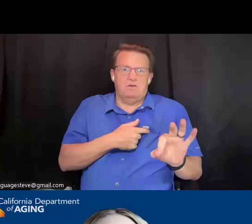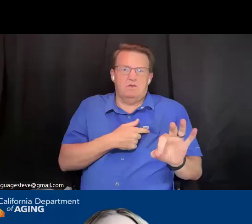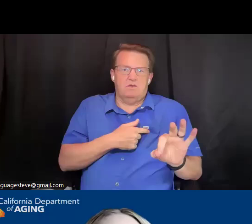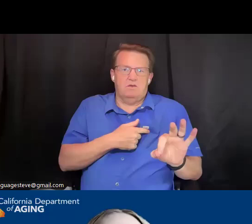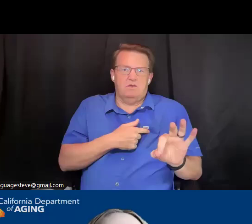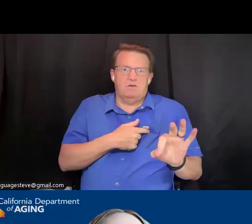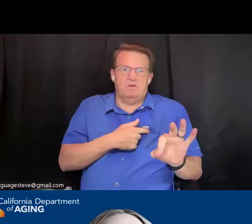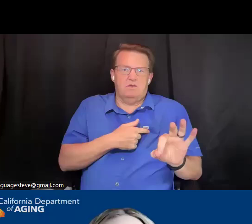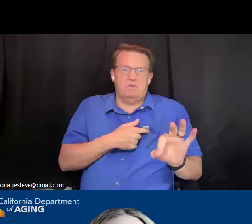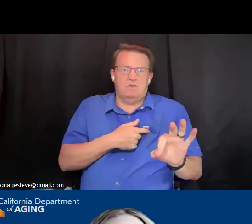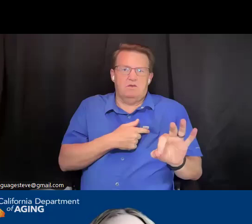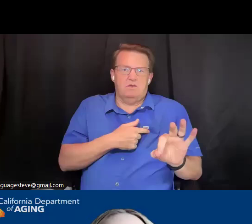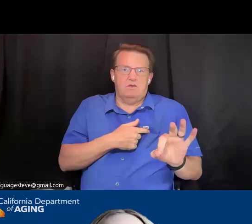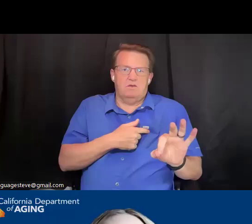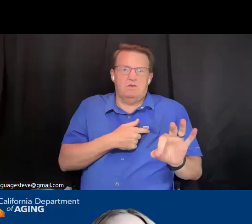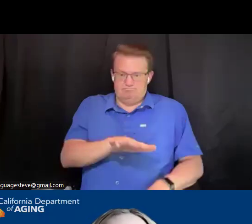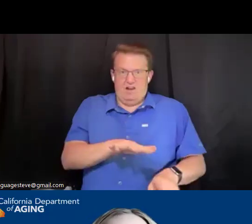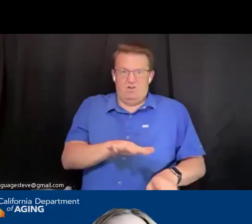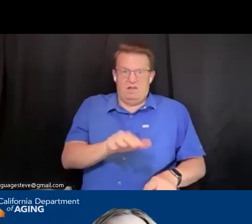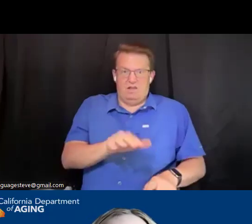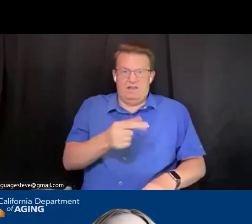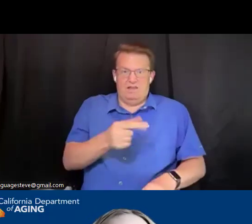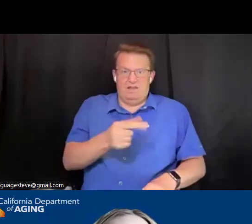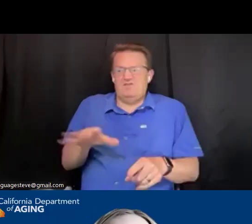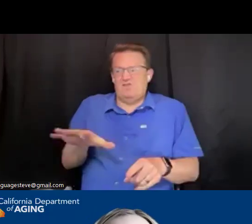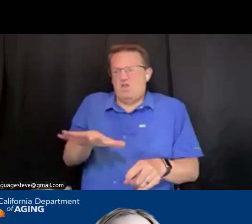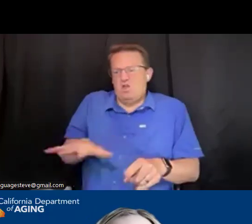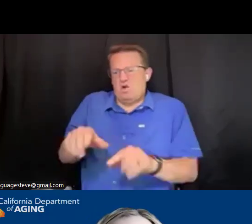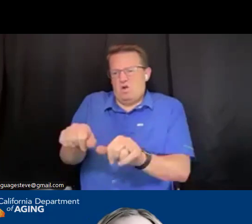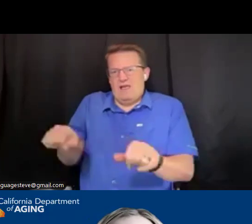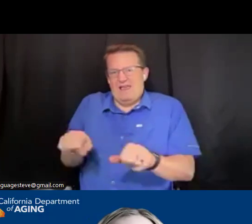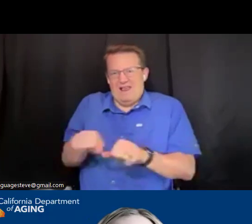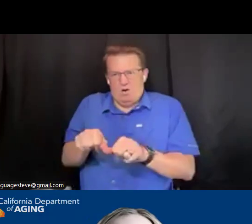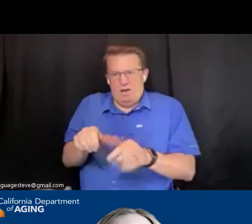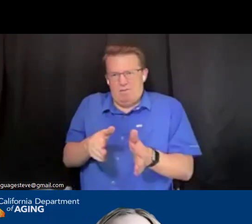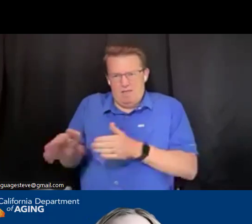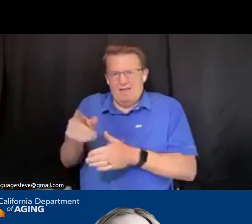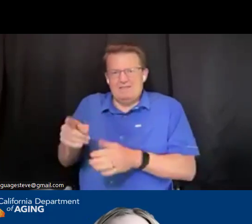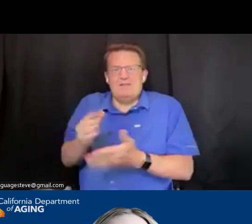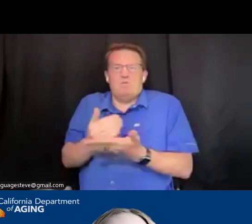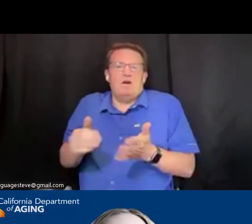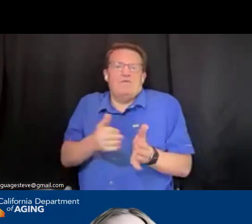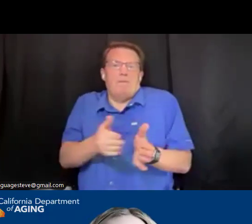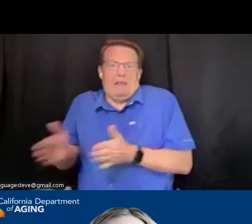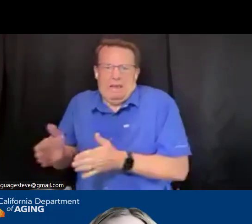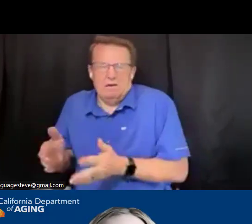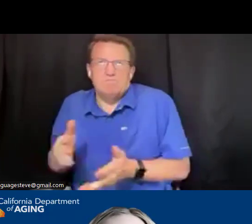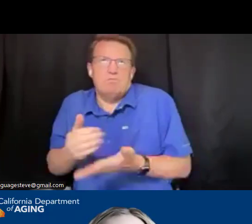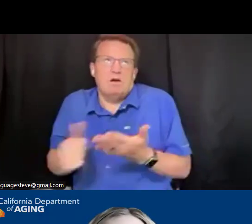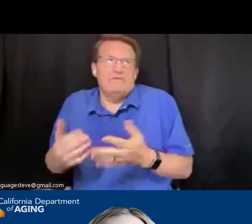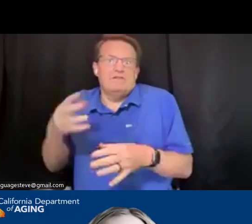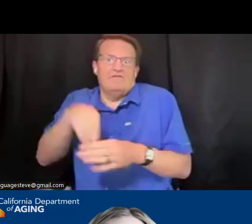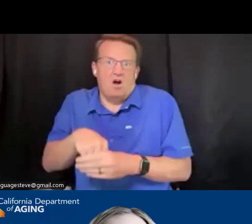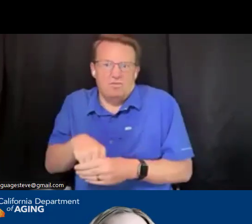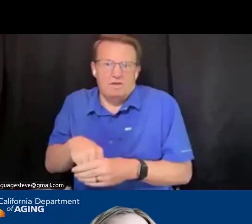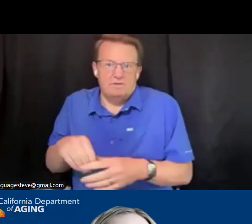contract. And local area plans are part of the planning efforts that go into assessing an area,